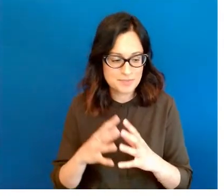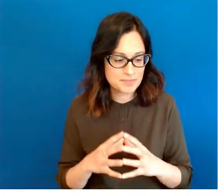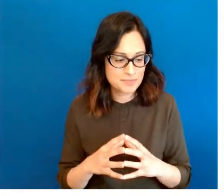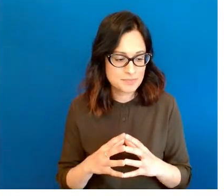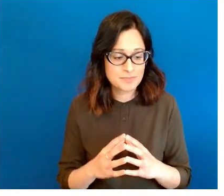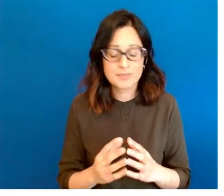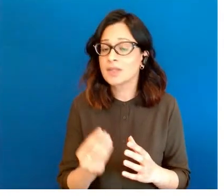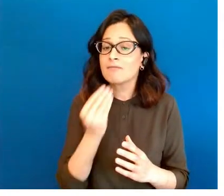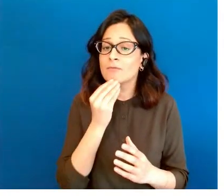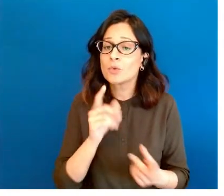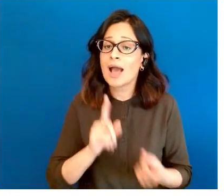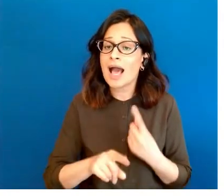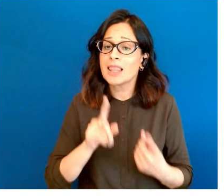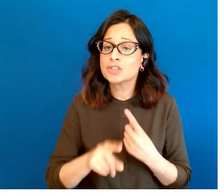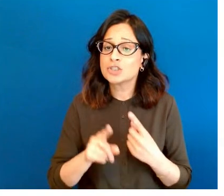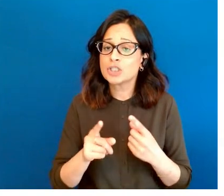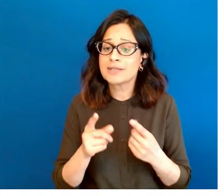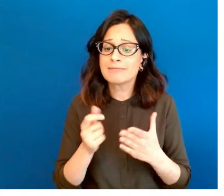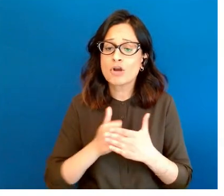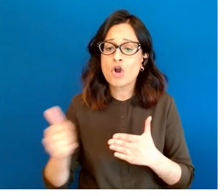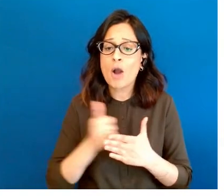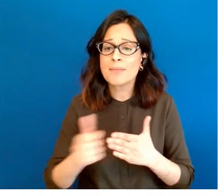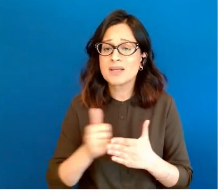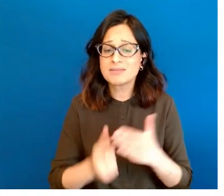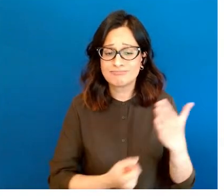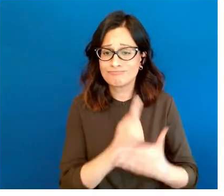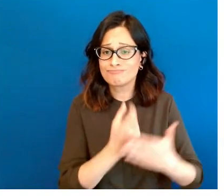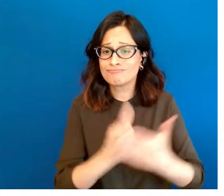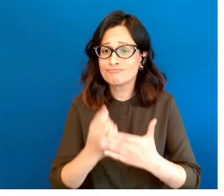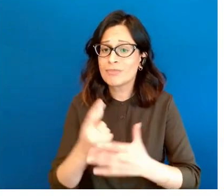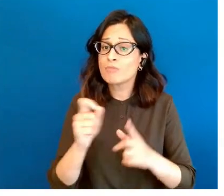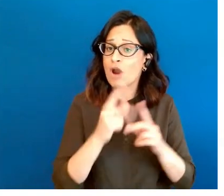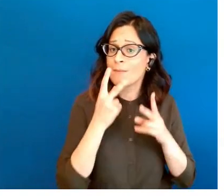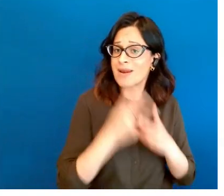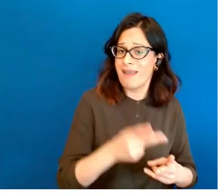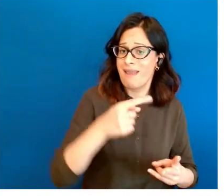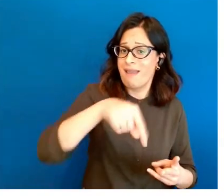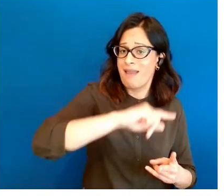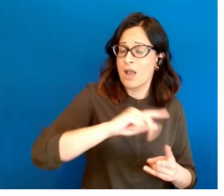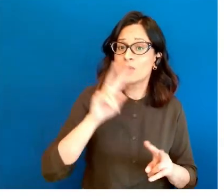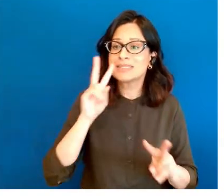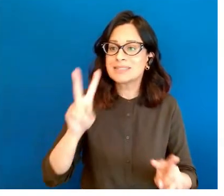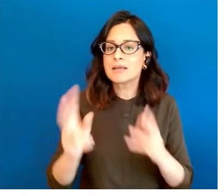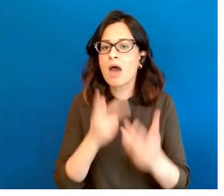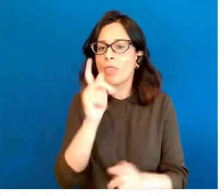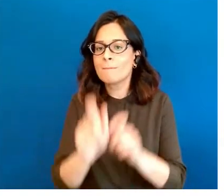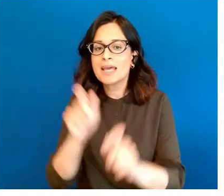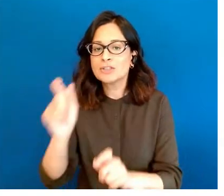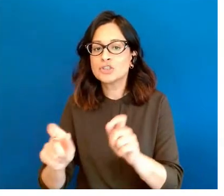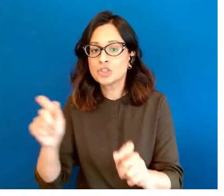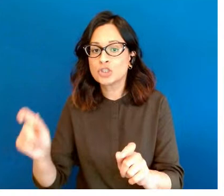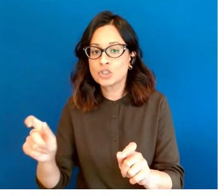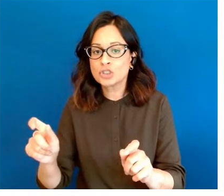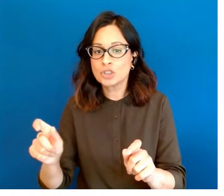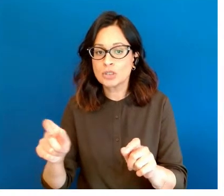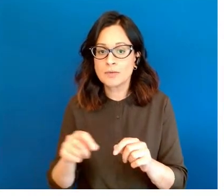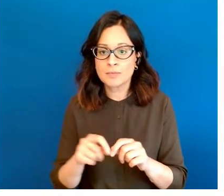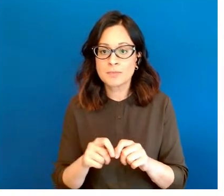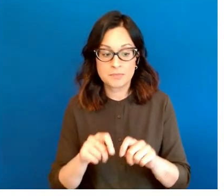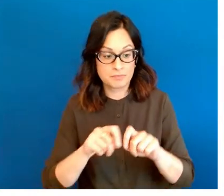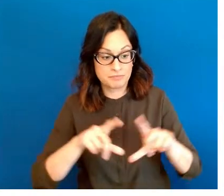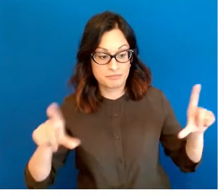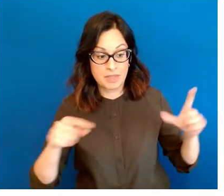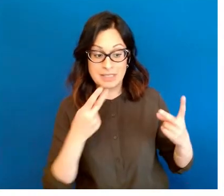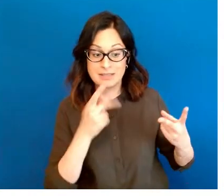is a common phenomenon that you will see in primary care. You will also see a number of other patients presenting with symptoms that they think are due to food